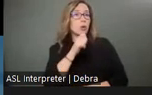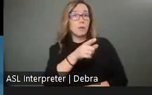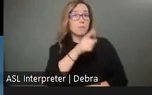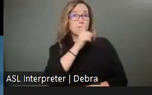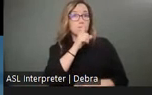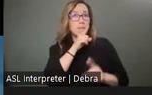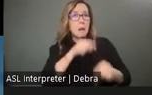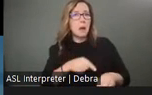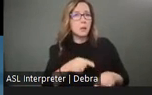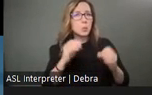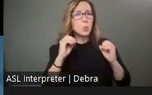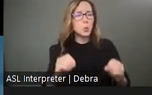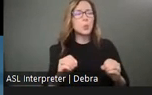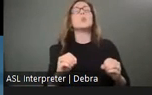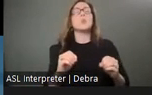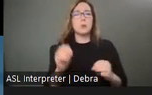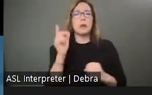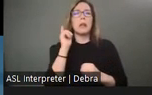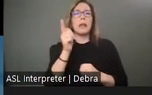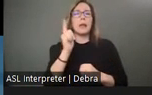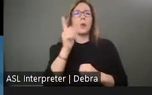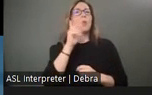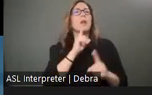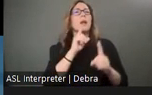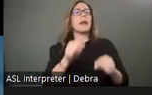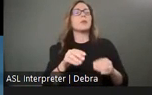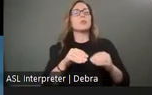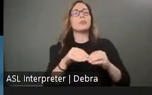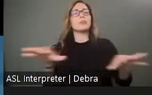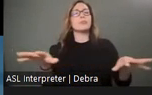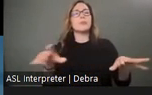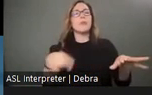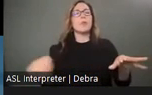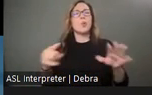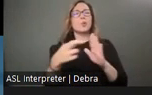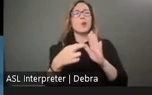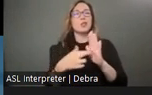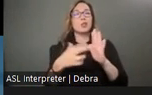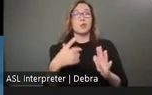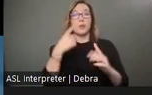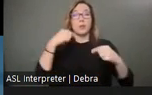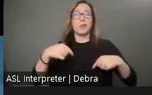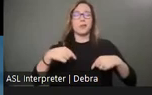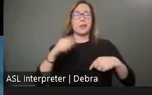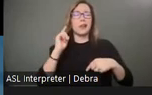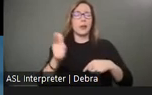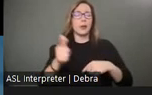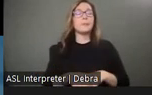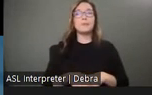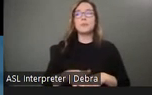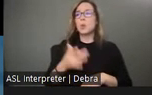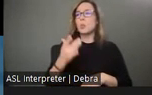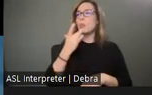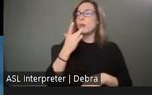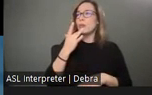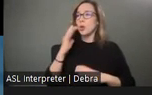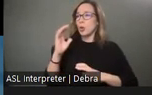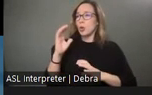today's symposium will be answered after the webinar and sent out to registrants at a later date. If you'd prefer to communicate with